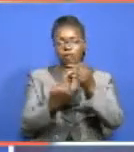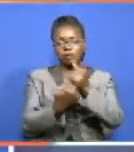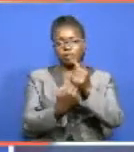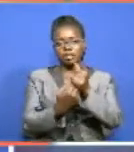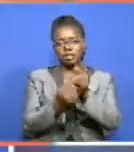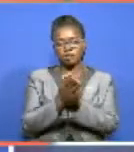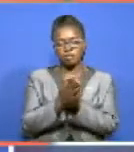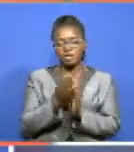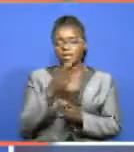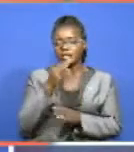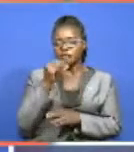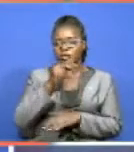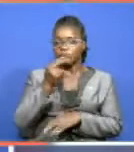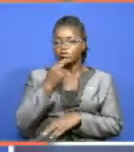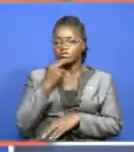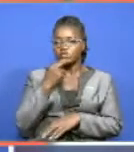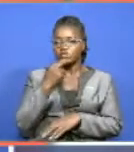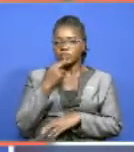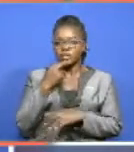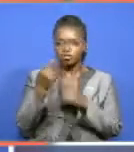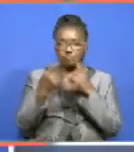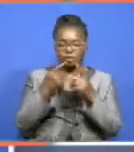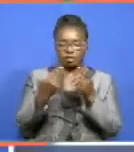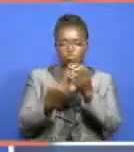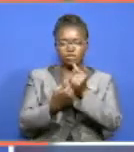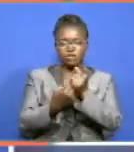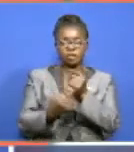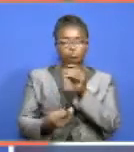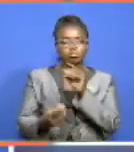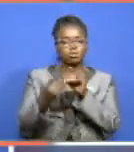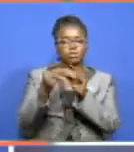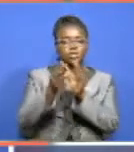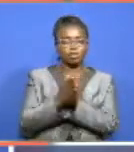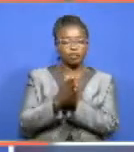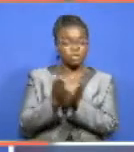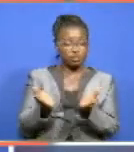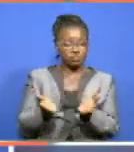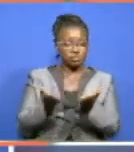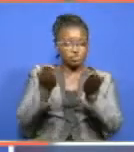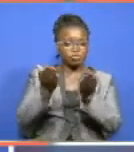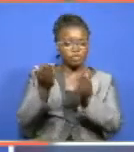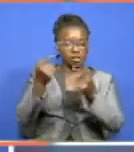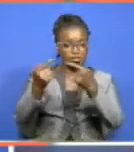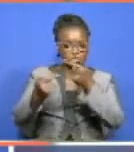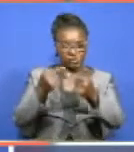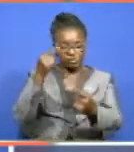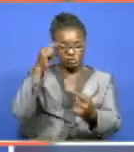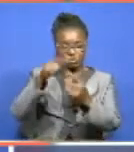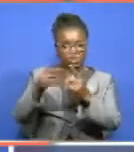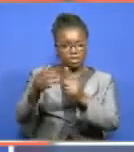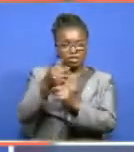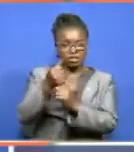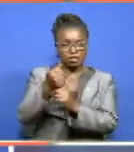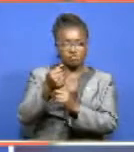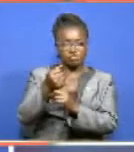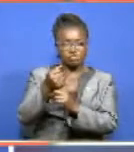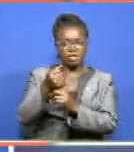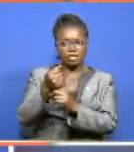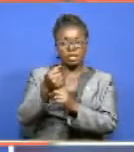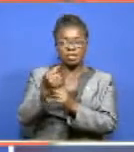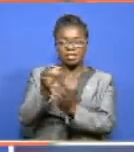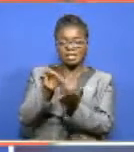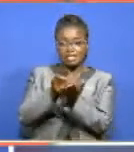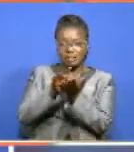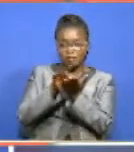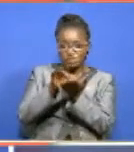Tuesday when she virtually addressed a partnerships meeting on accelerating the progress towards achieving validation for the elimination